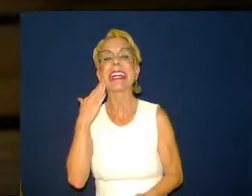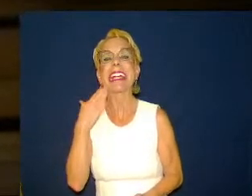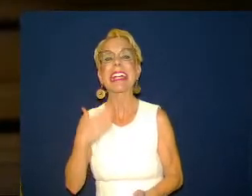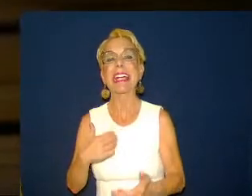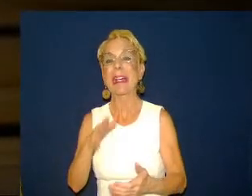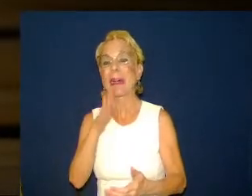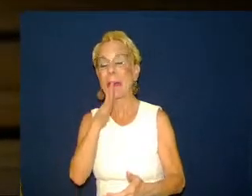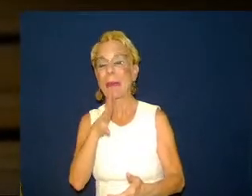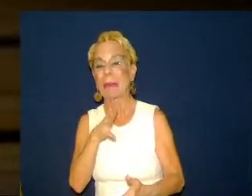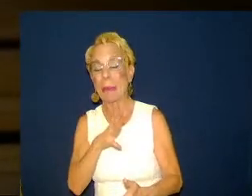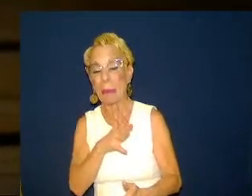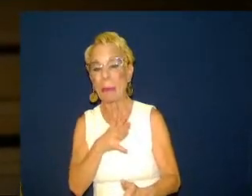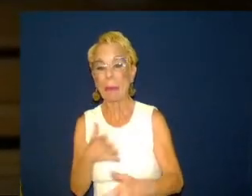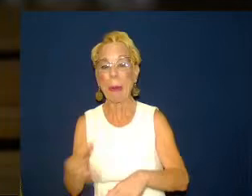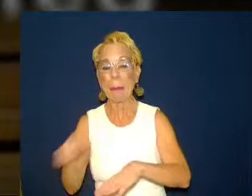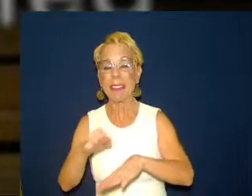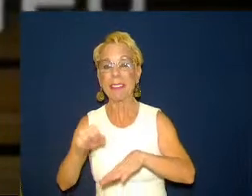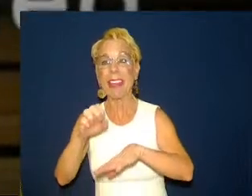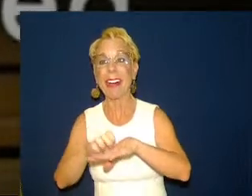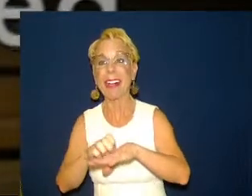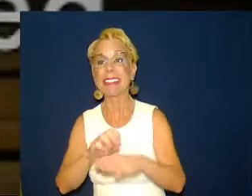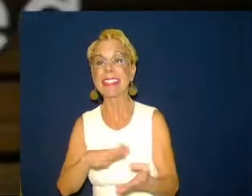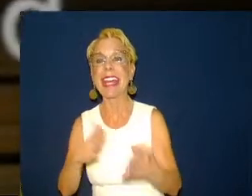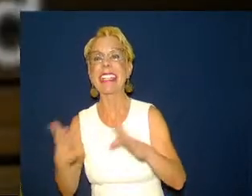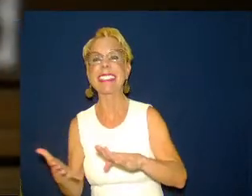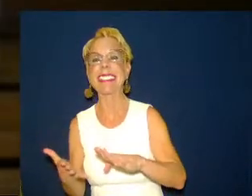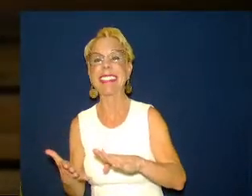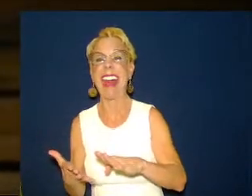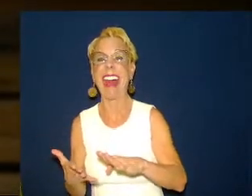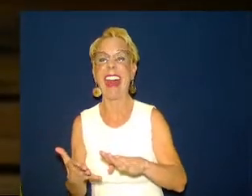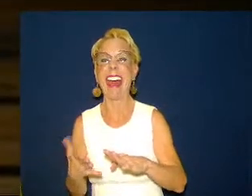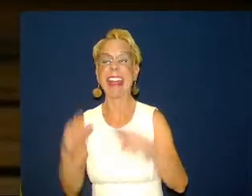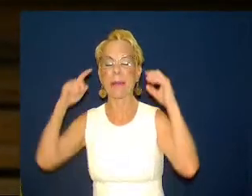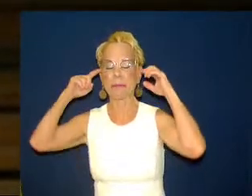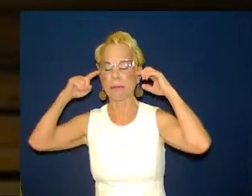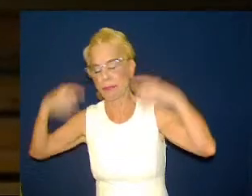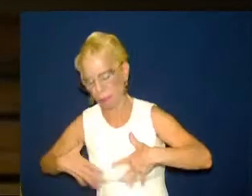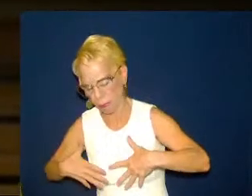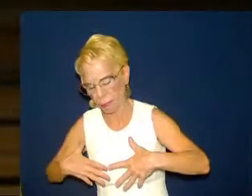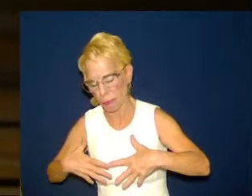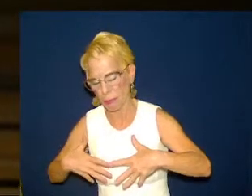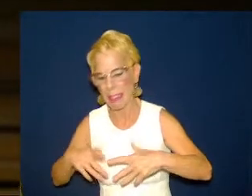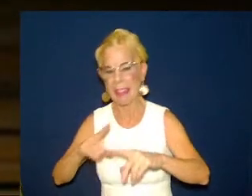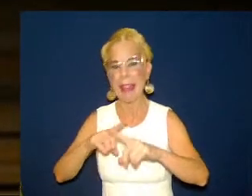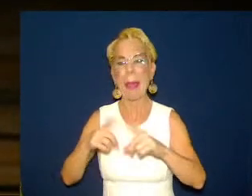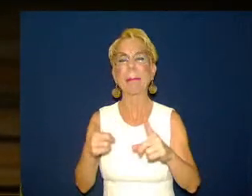business twice, he had a nervous breakdown, and he was defeated in 8 elections.